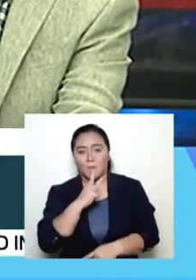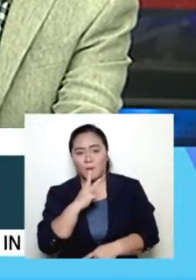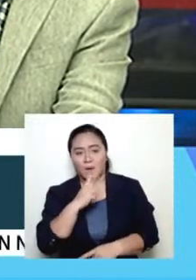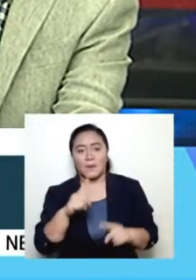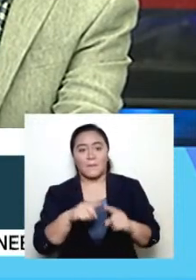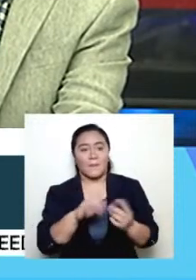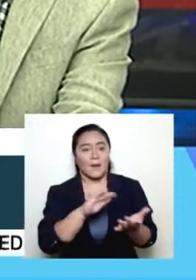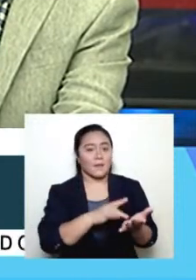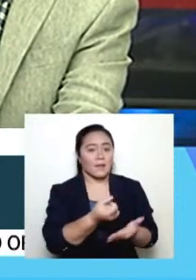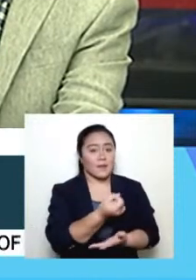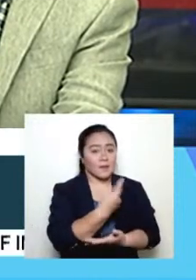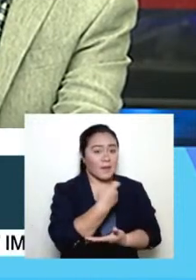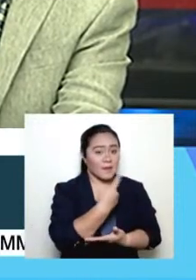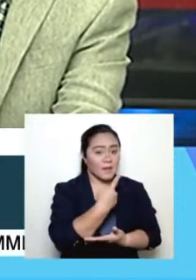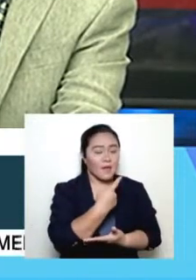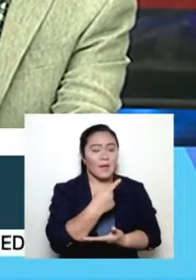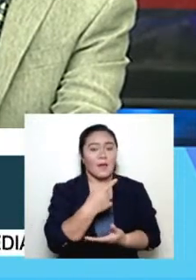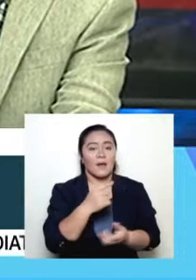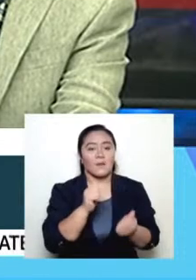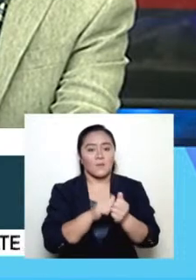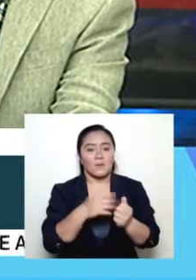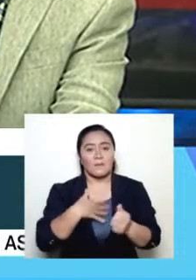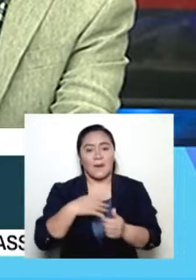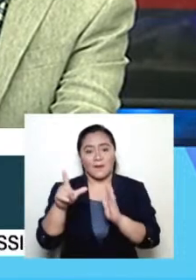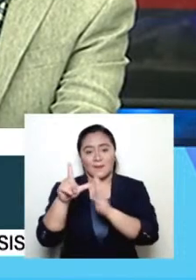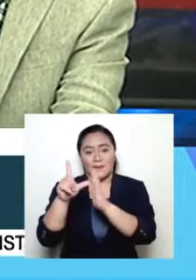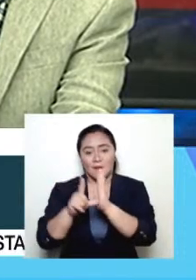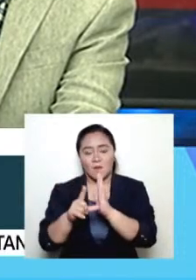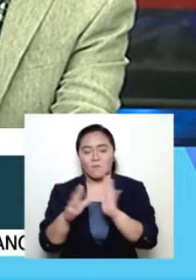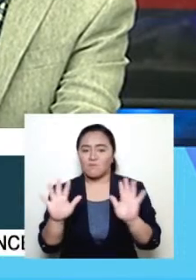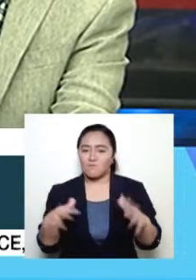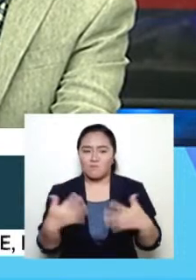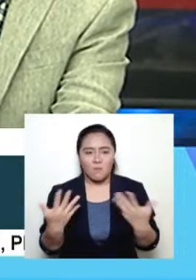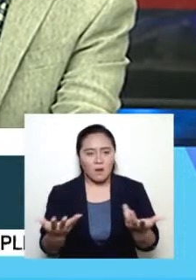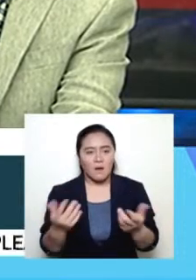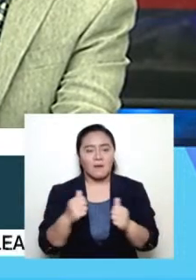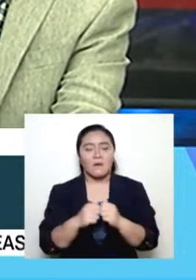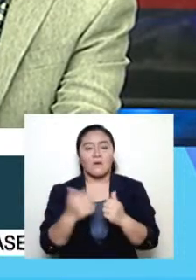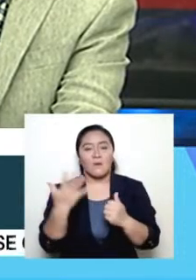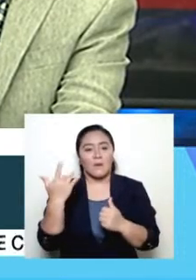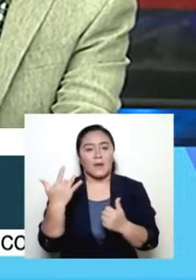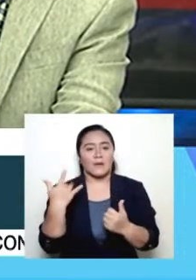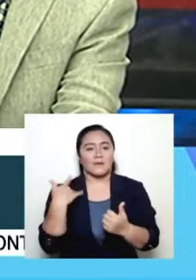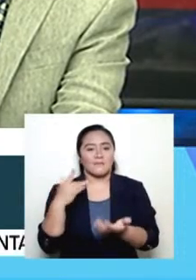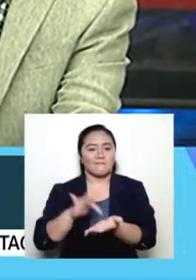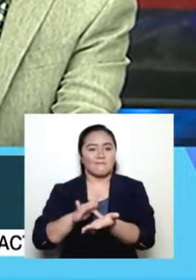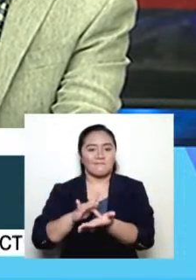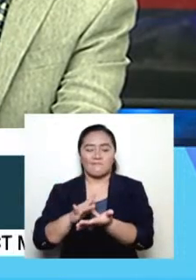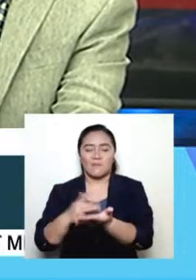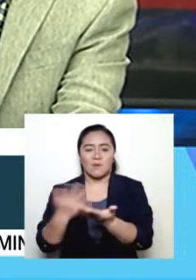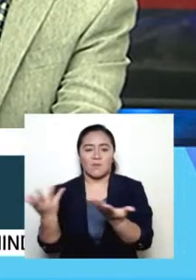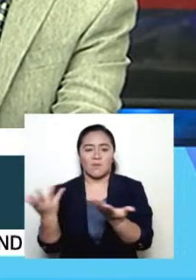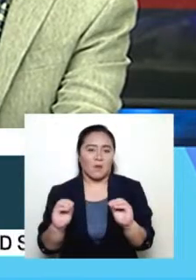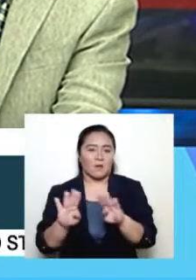maintenance ng inlo ko, wala na po kasi sirado po yung mga pharmacy dito. Pagkain,